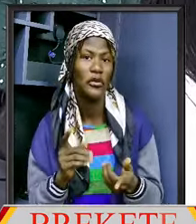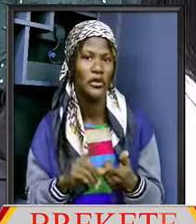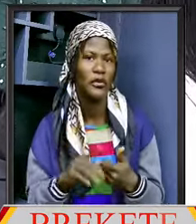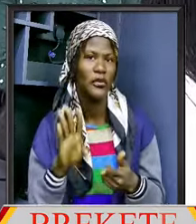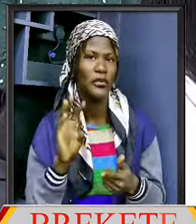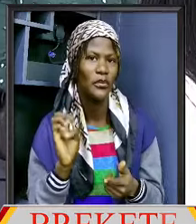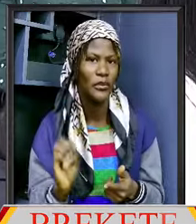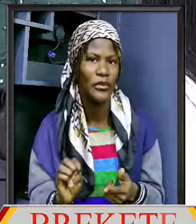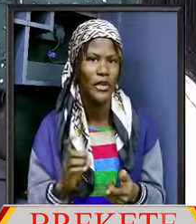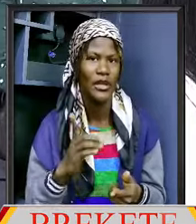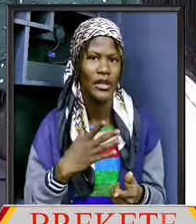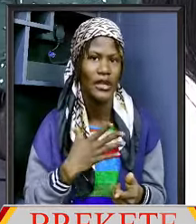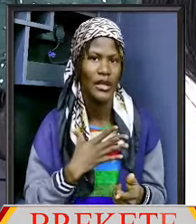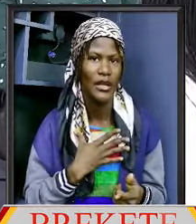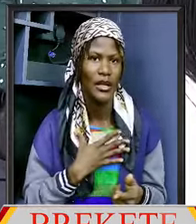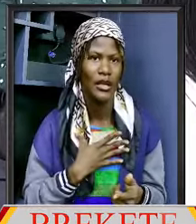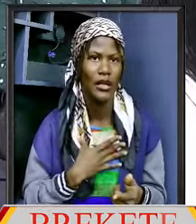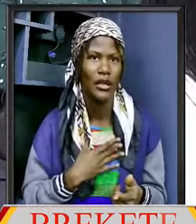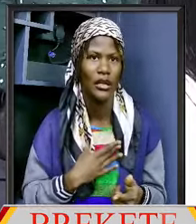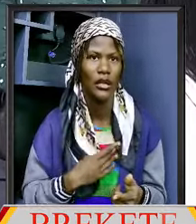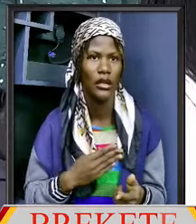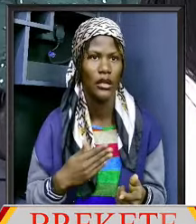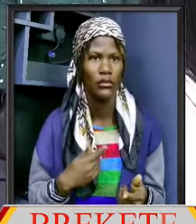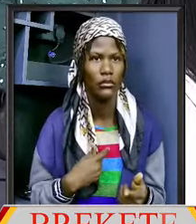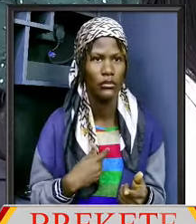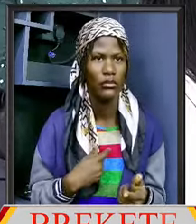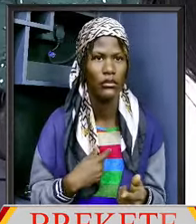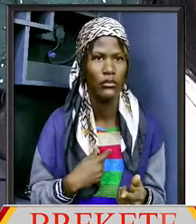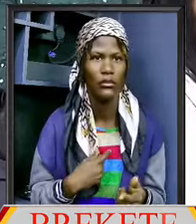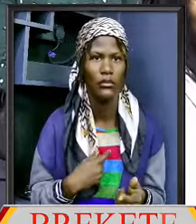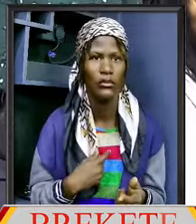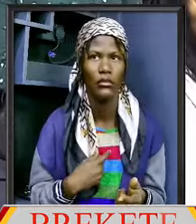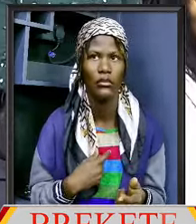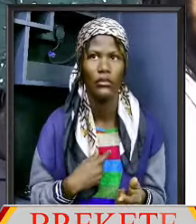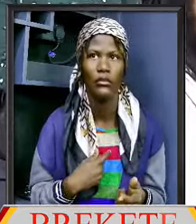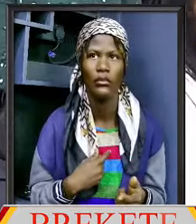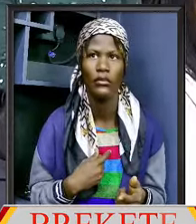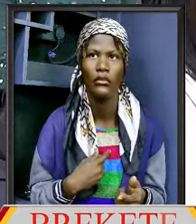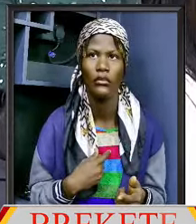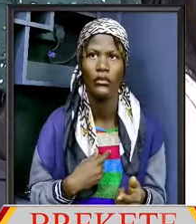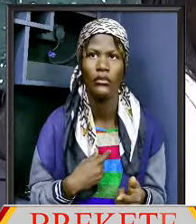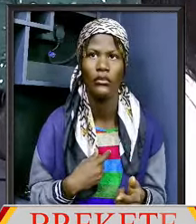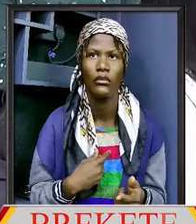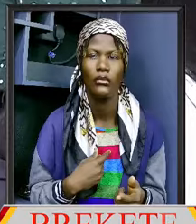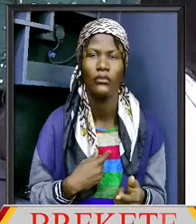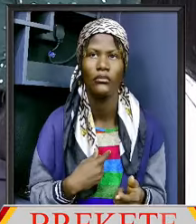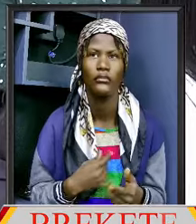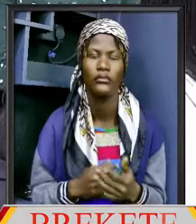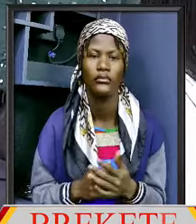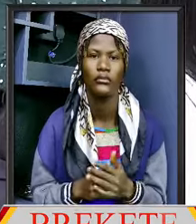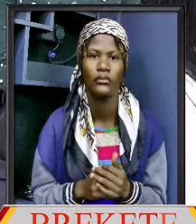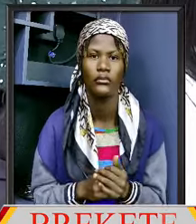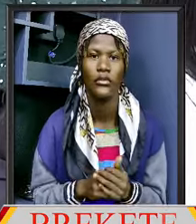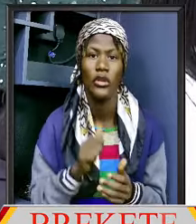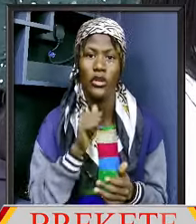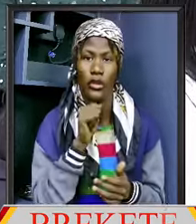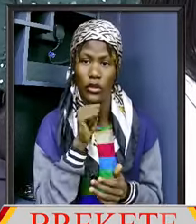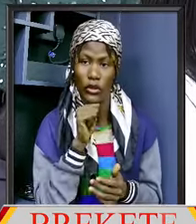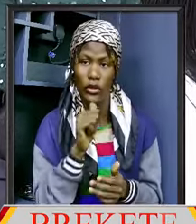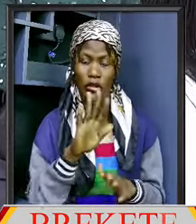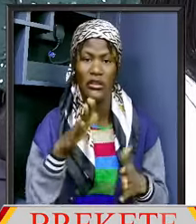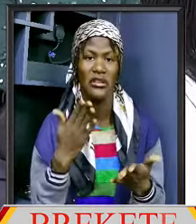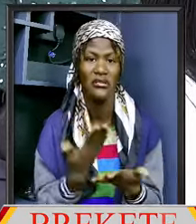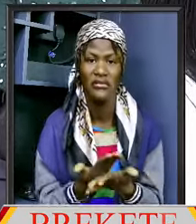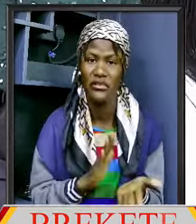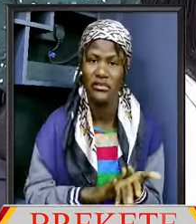sabi, what you go do? Eh? To come be medical lab scientist. Not be every school